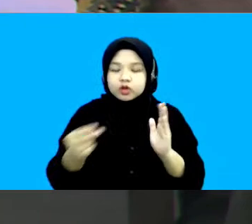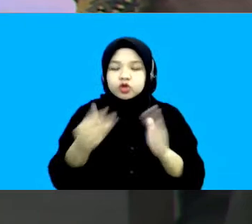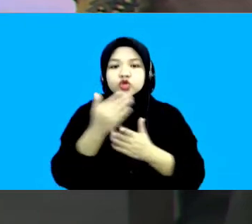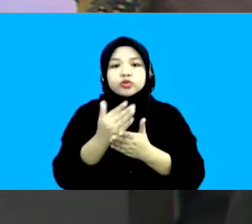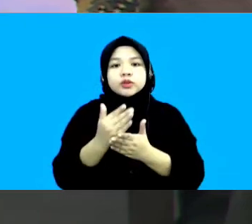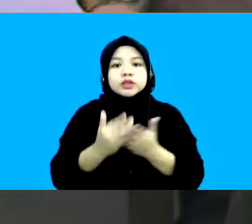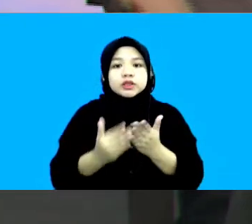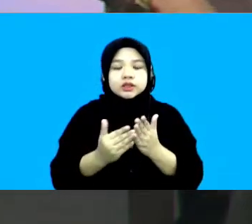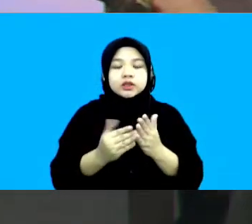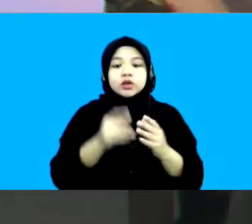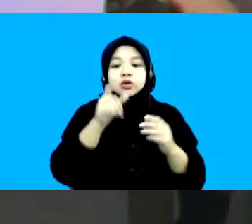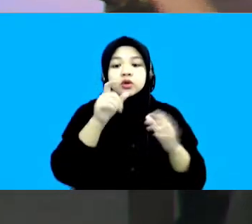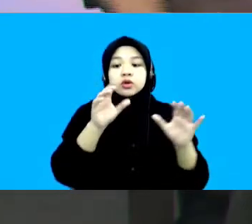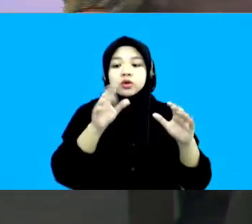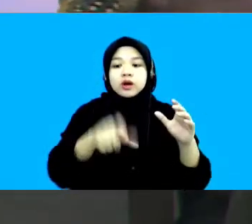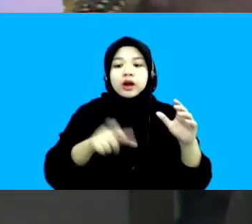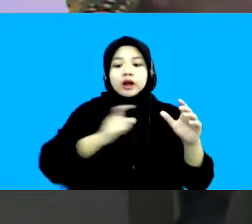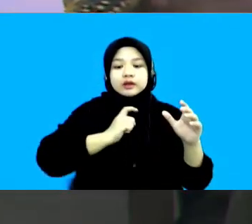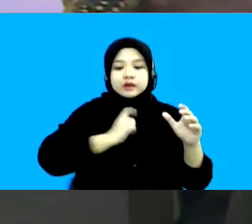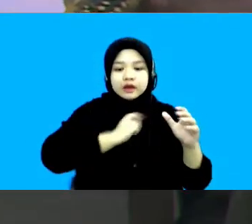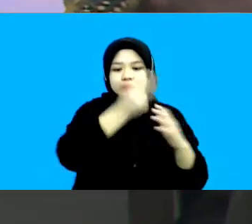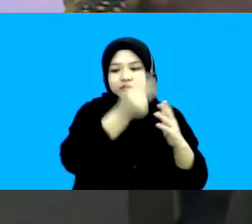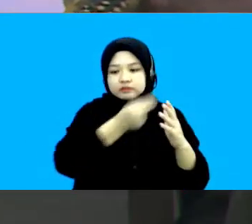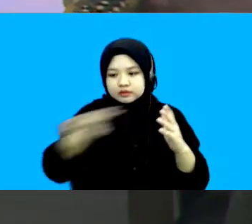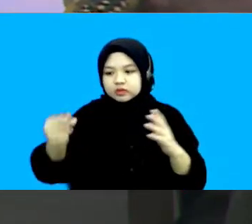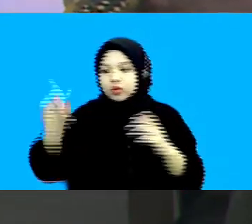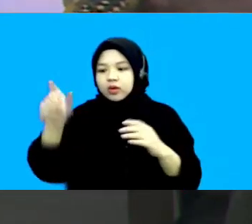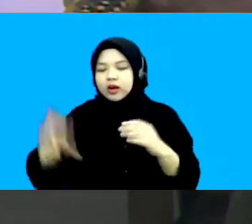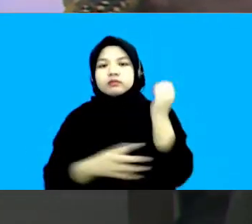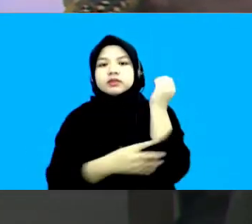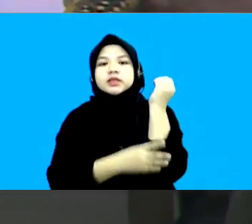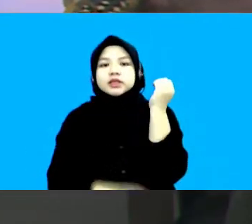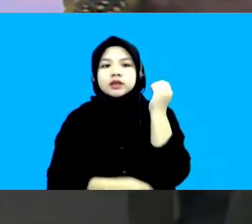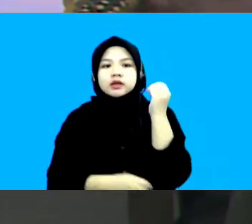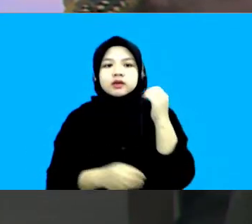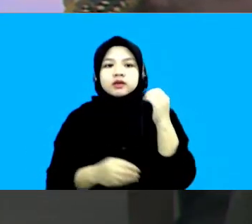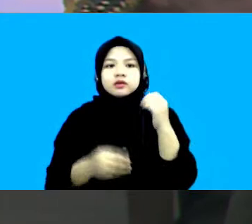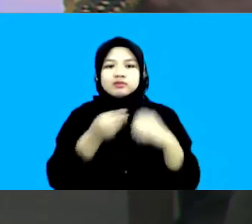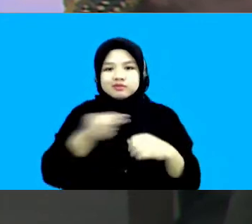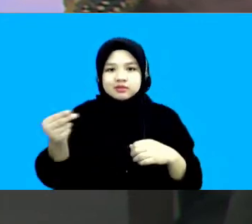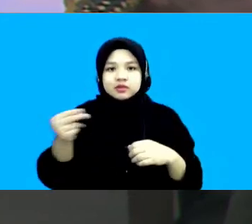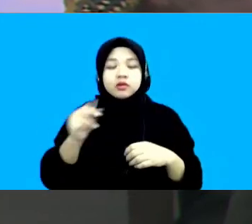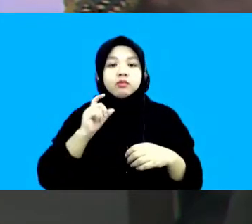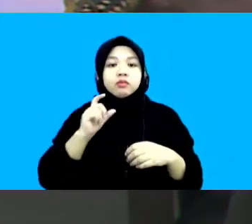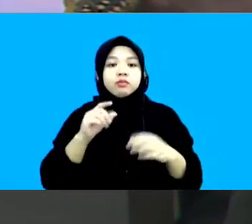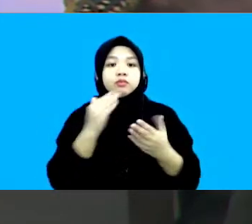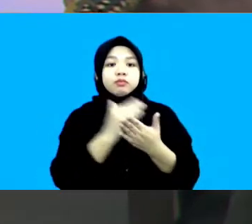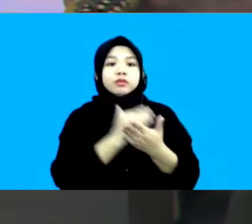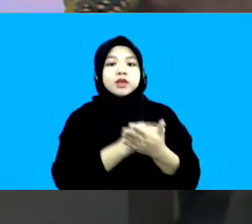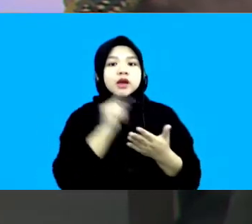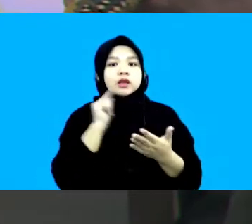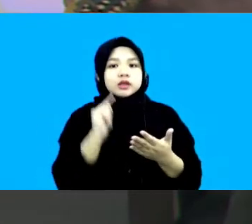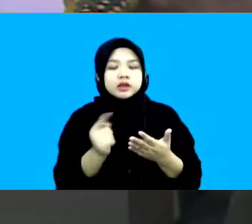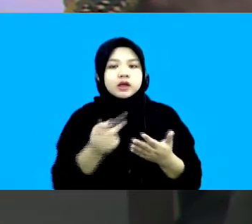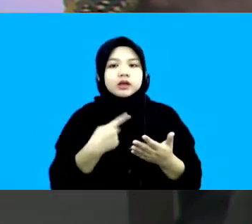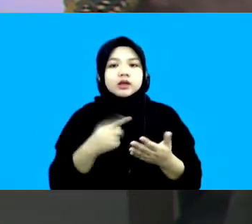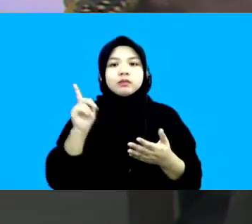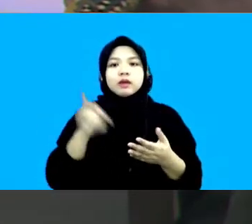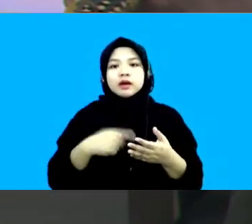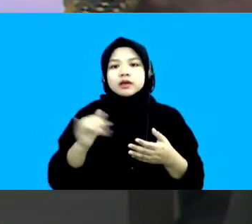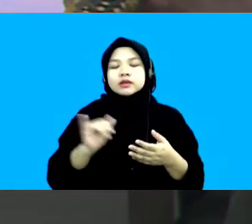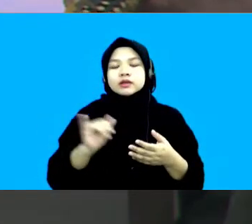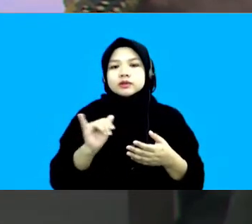to include the freedom to access. And I think this is very important, yeah,